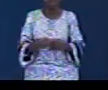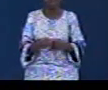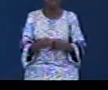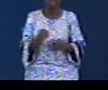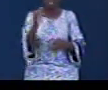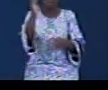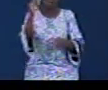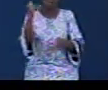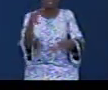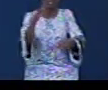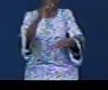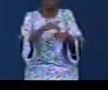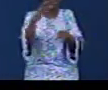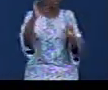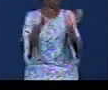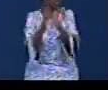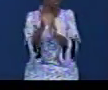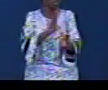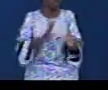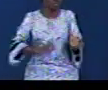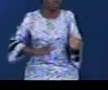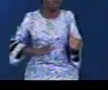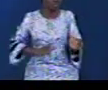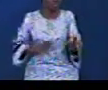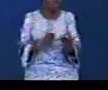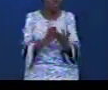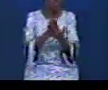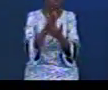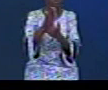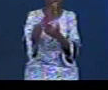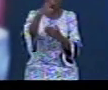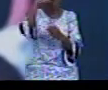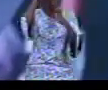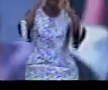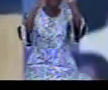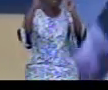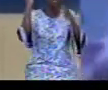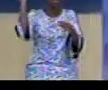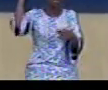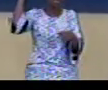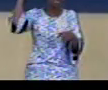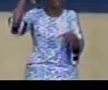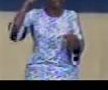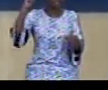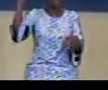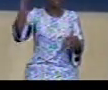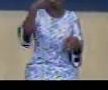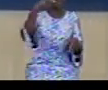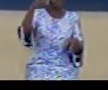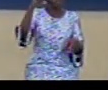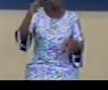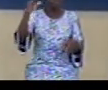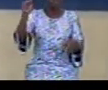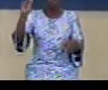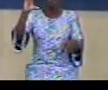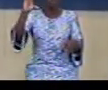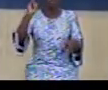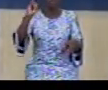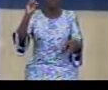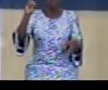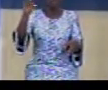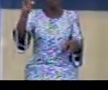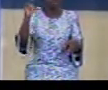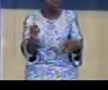touch of Jesus Christ, through his gracious goodness, healing everyone